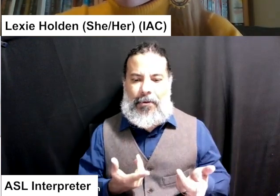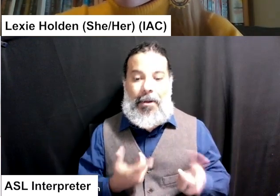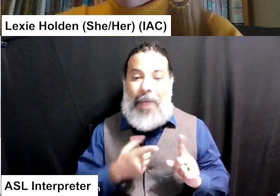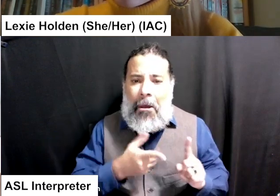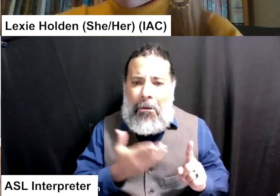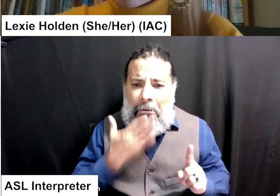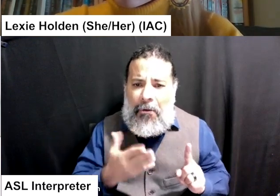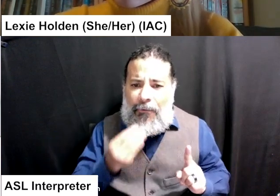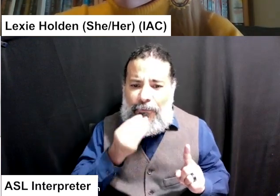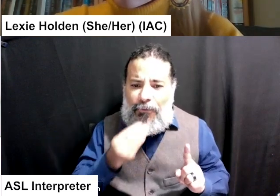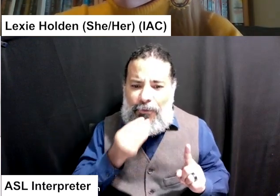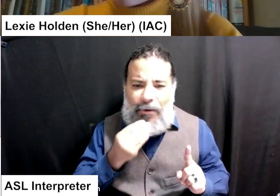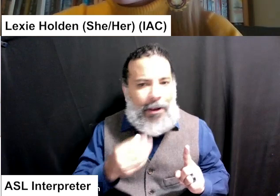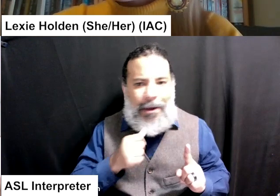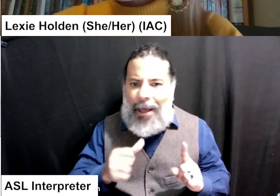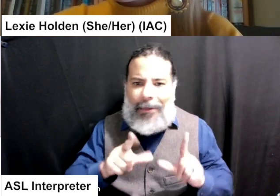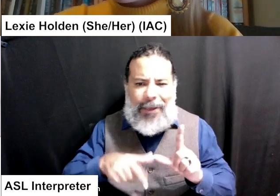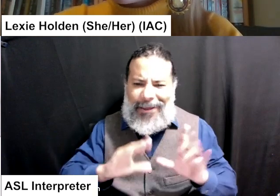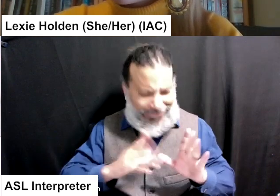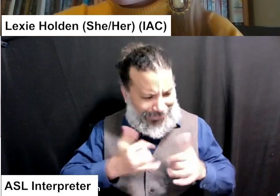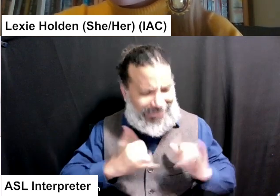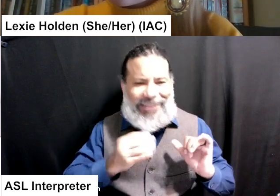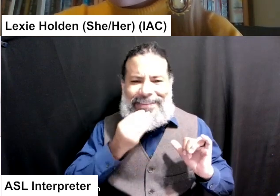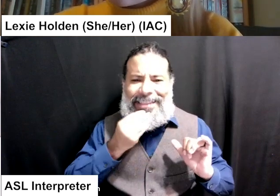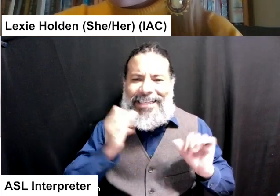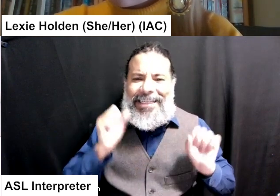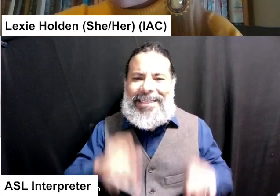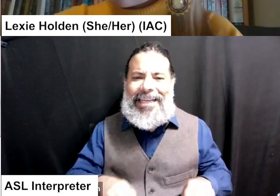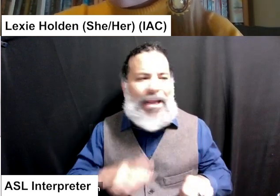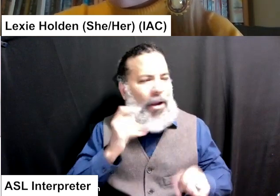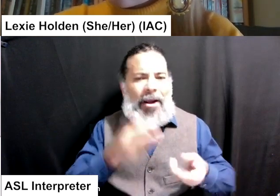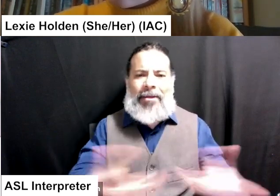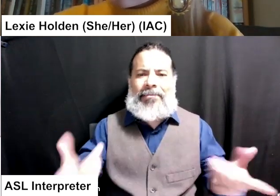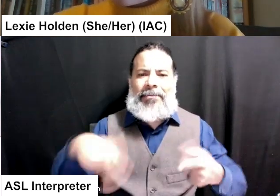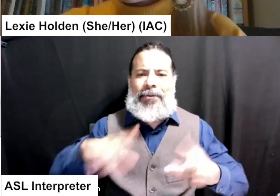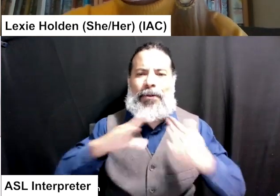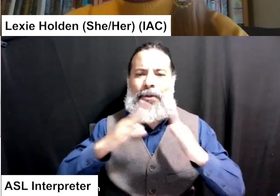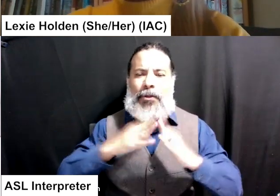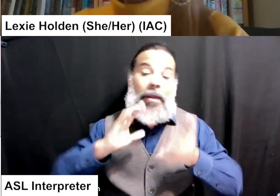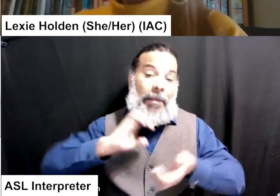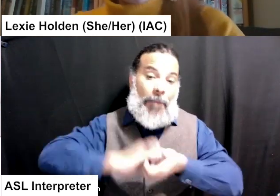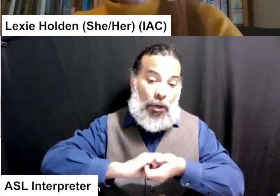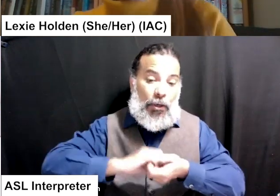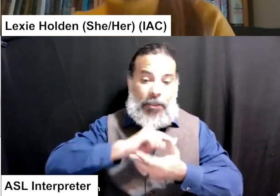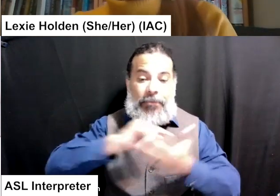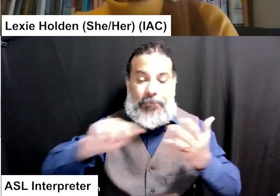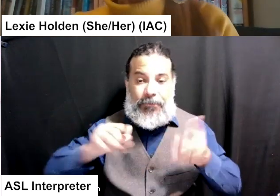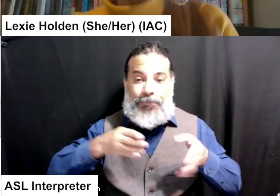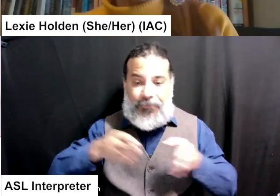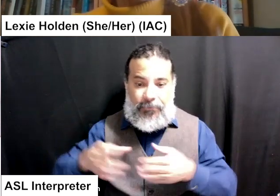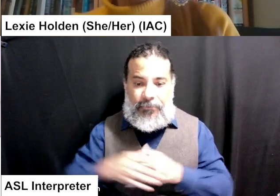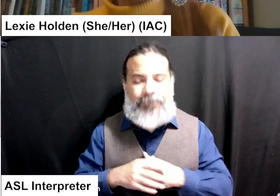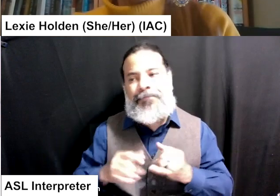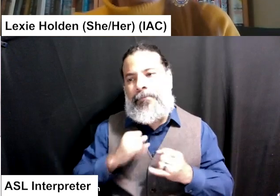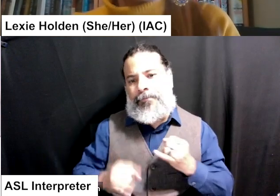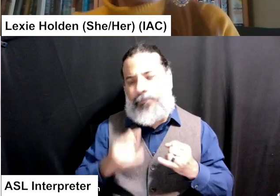food. This is unexpired food that can be distributed into the community. So partnering in those ways. And then the last